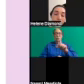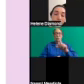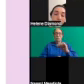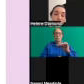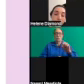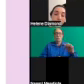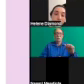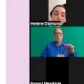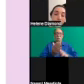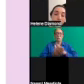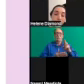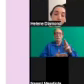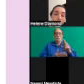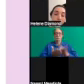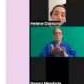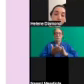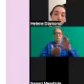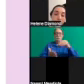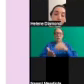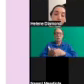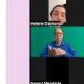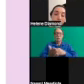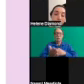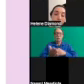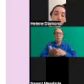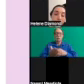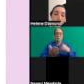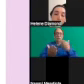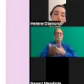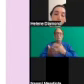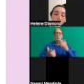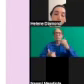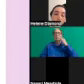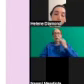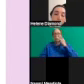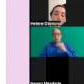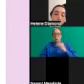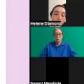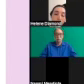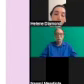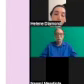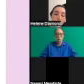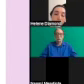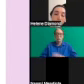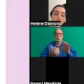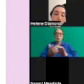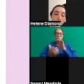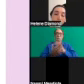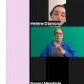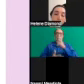Center. I came out to California and married the woman of my